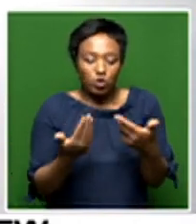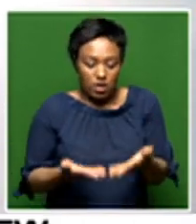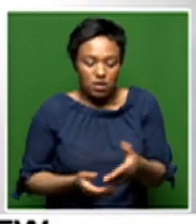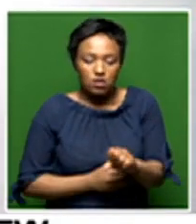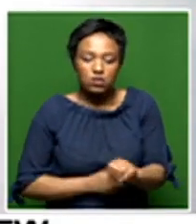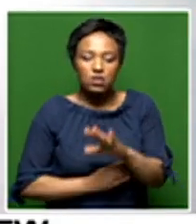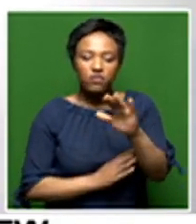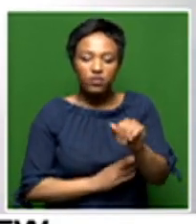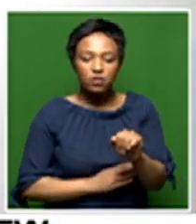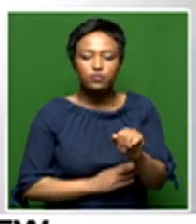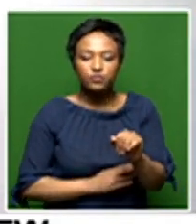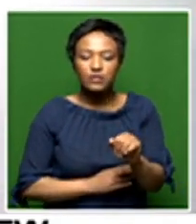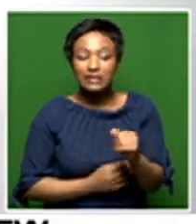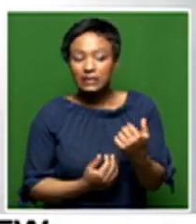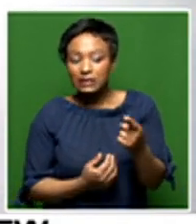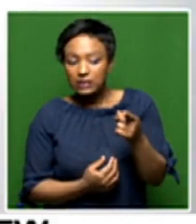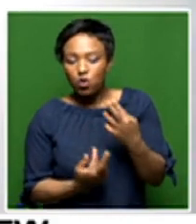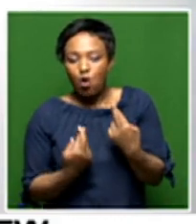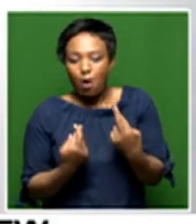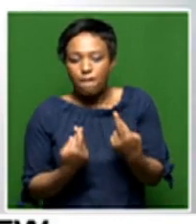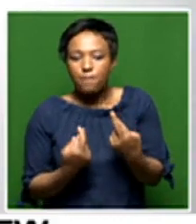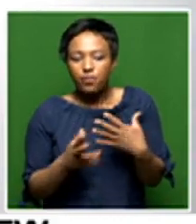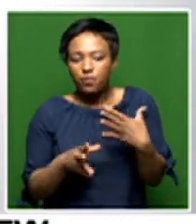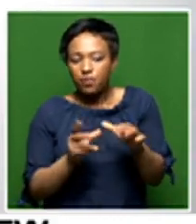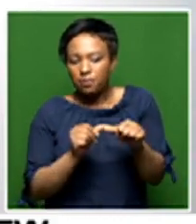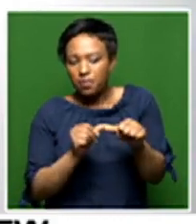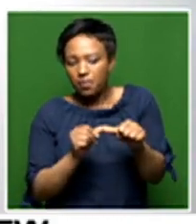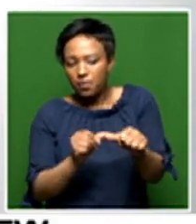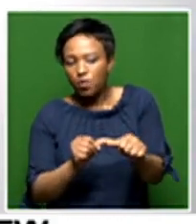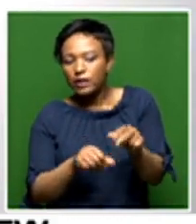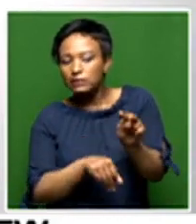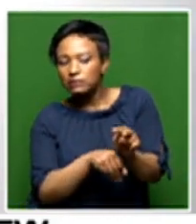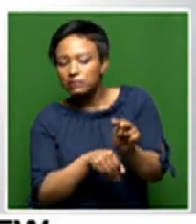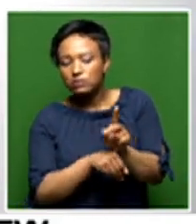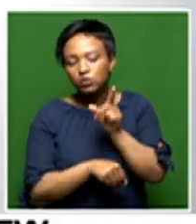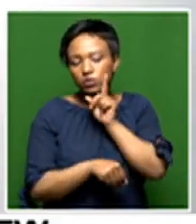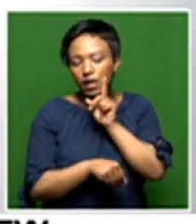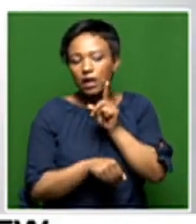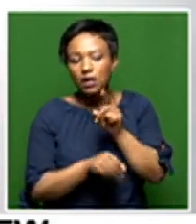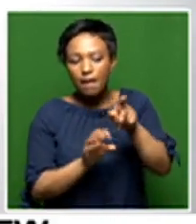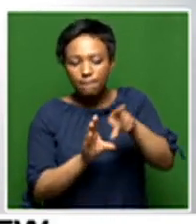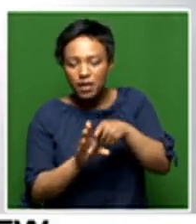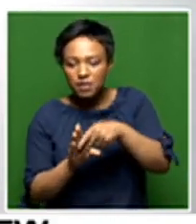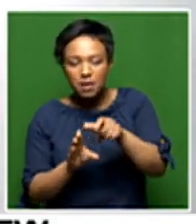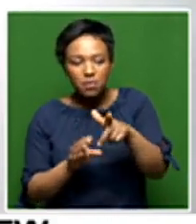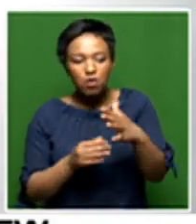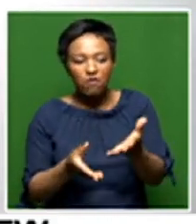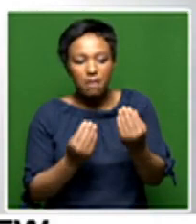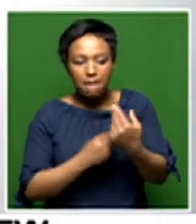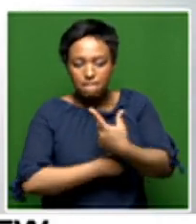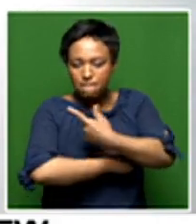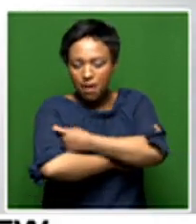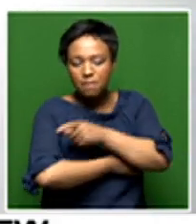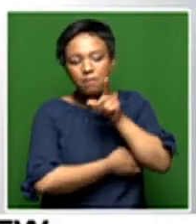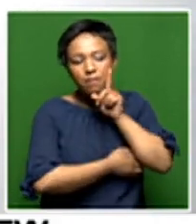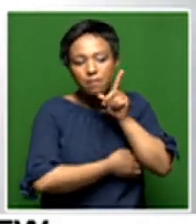Africa, and we hope that they will continue monitoring the participants and giving